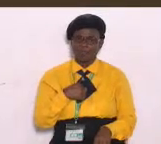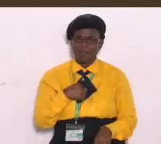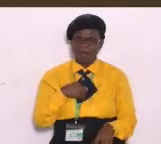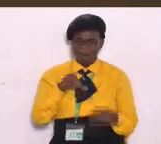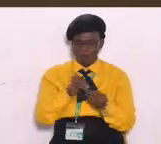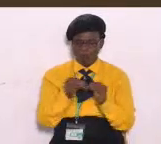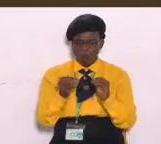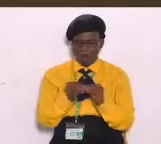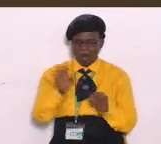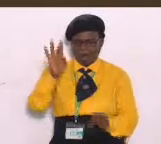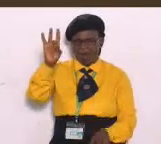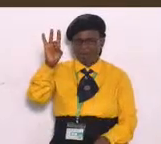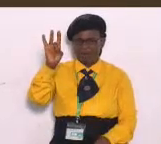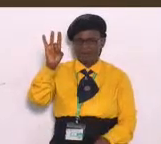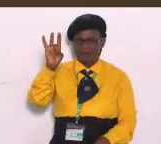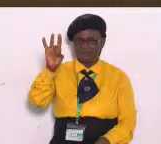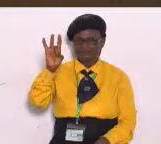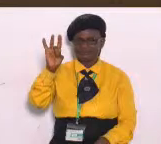Number eight.